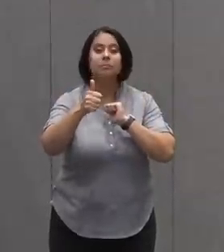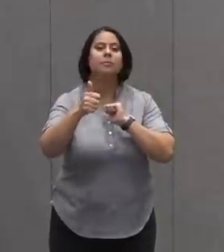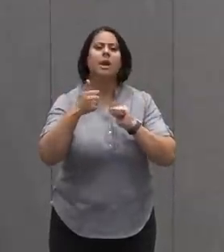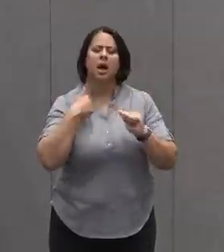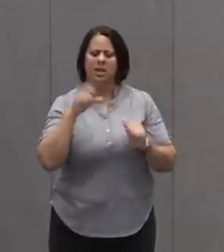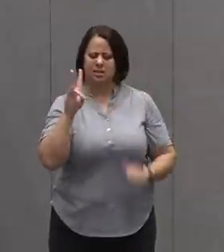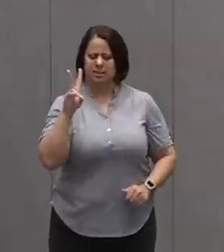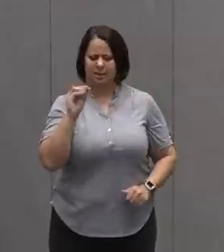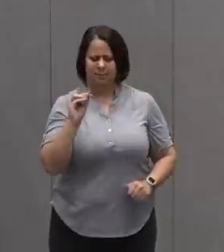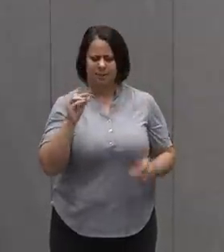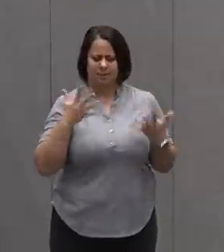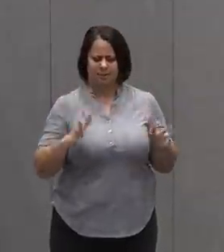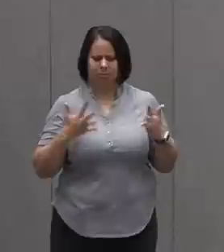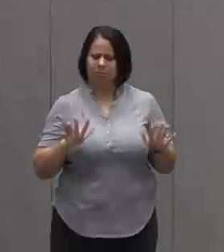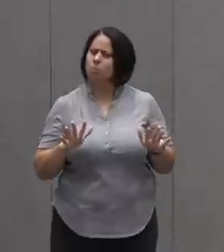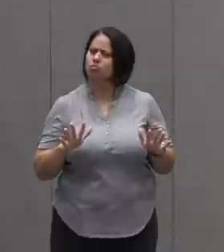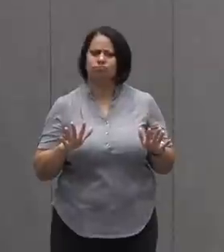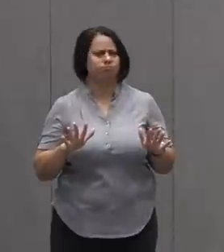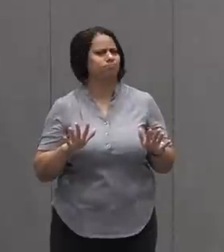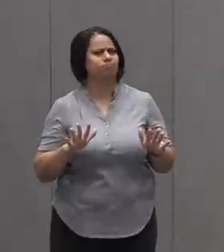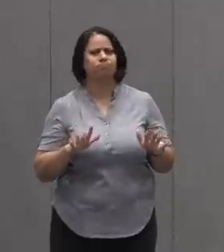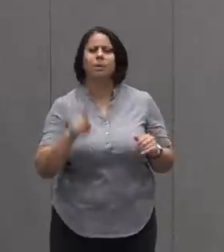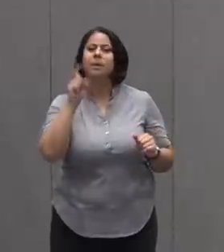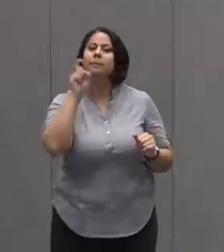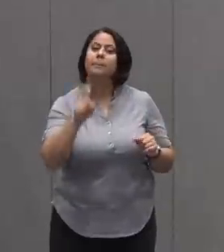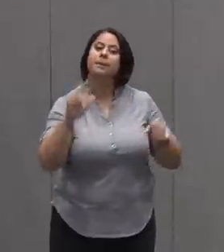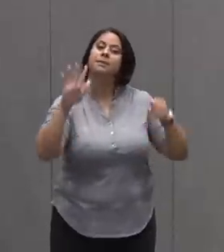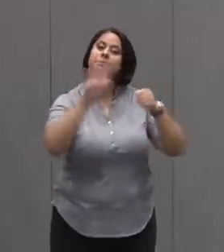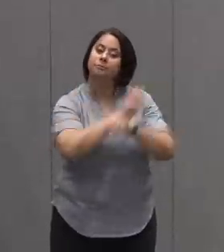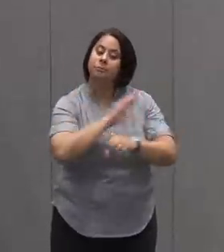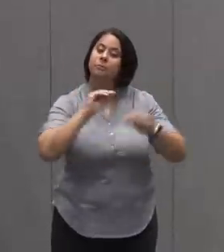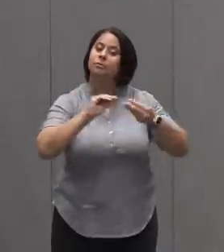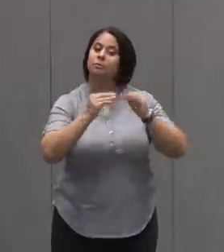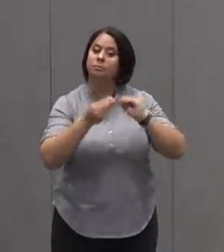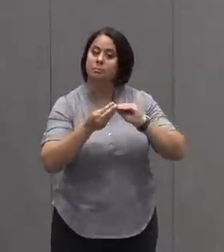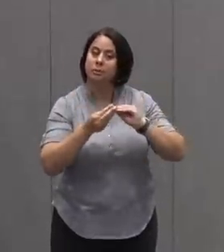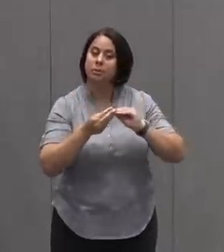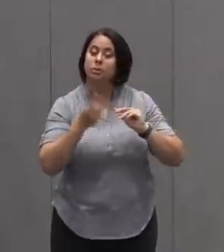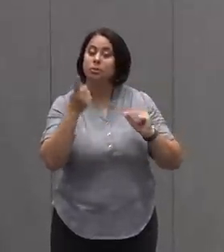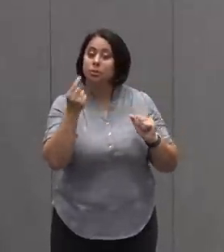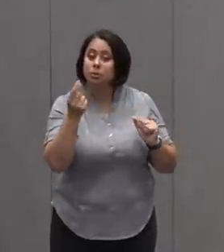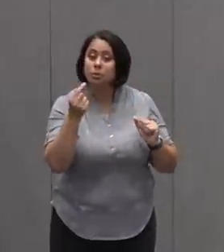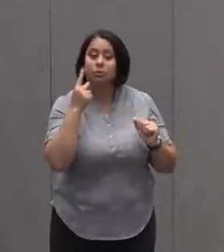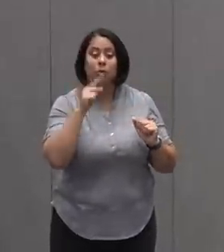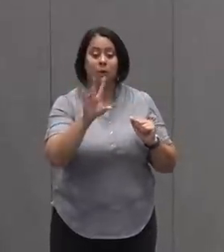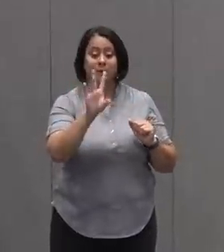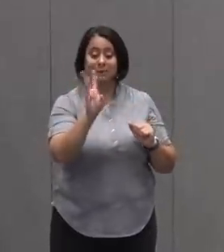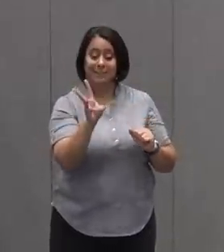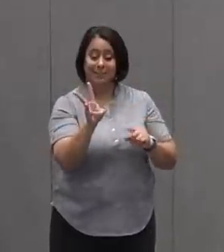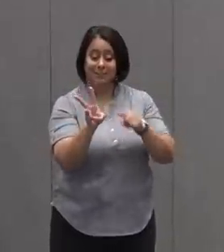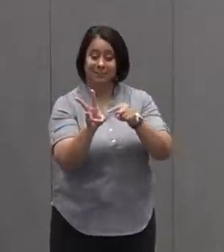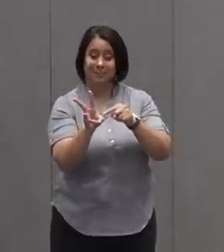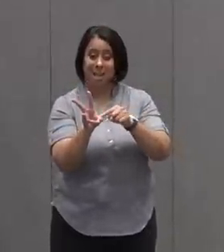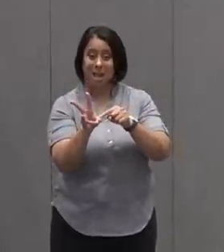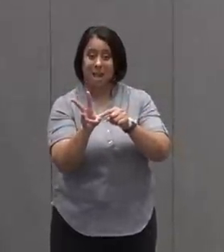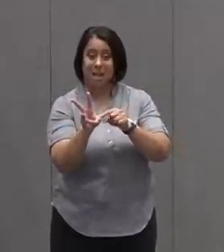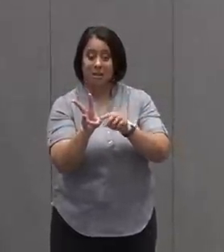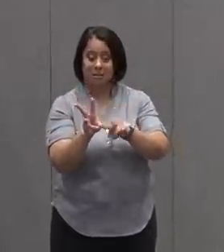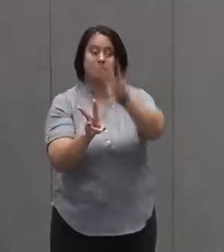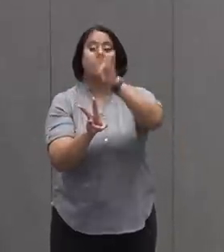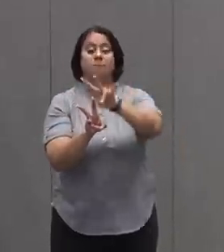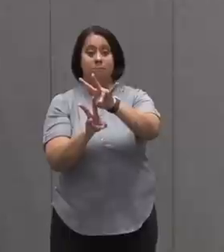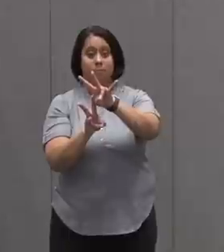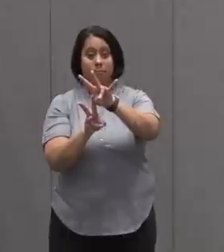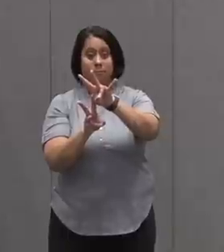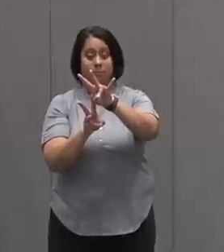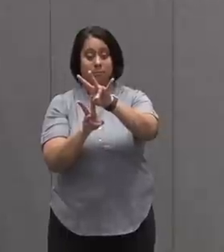how would that number look if I change this 6 from the tens to that 7 to show that I have 70, which